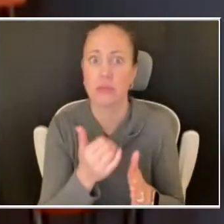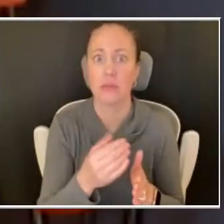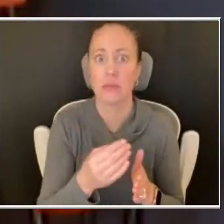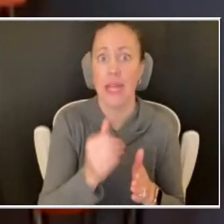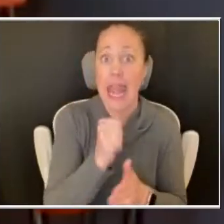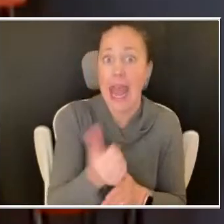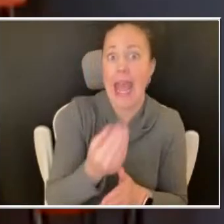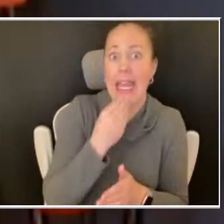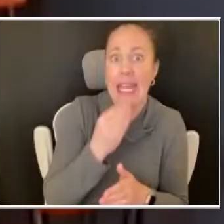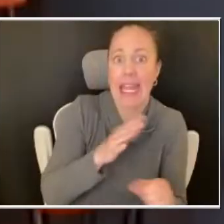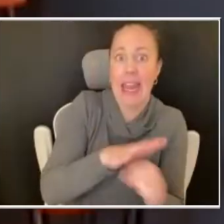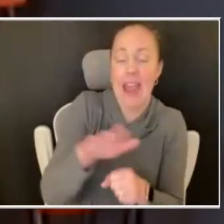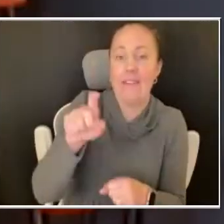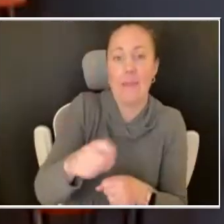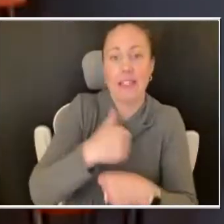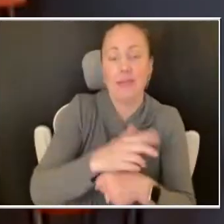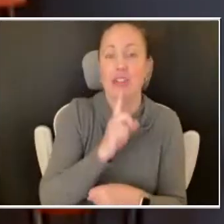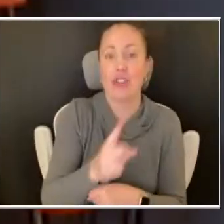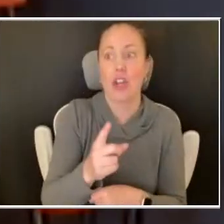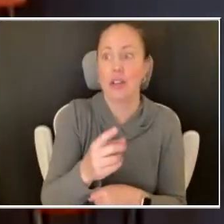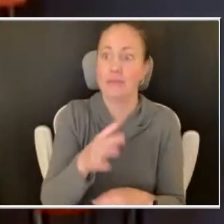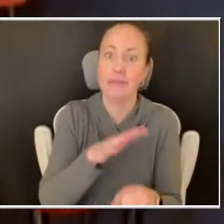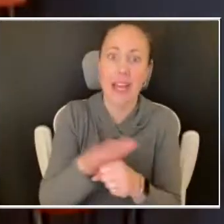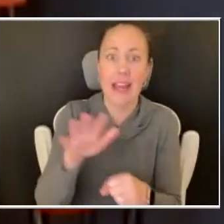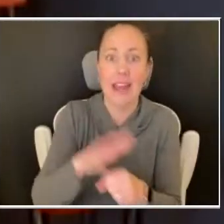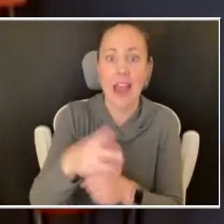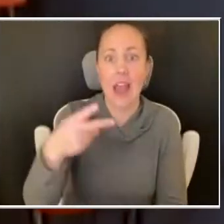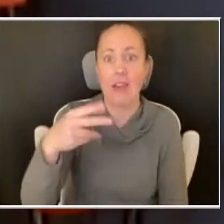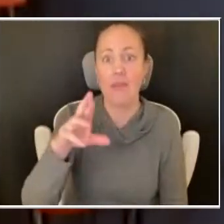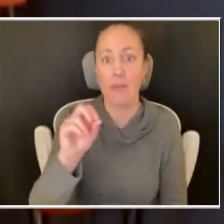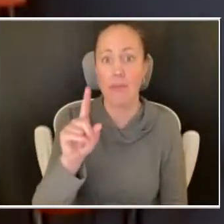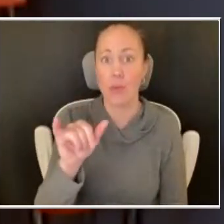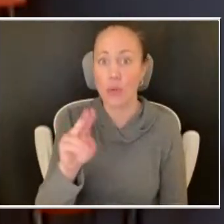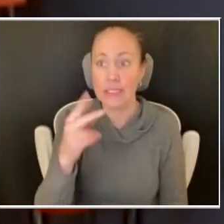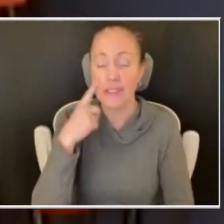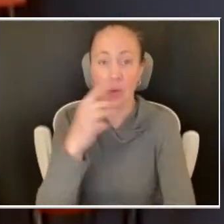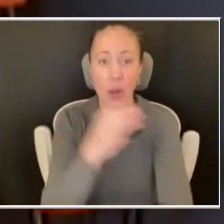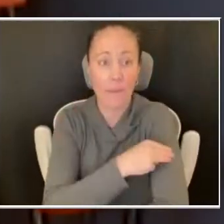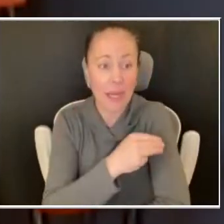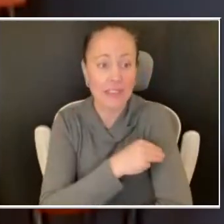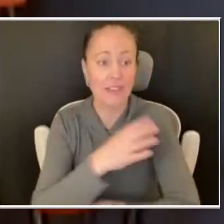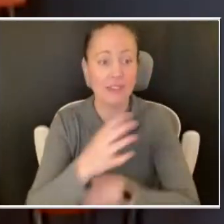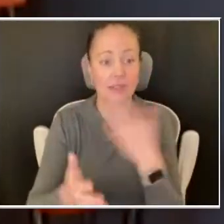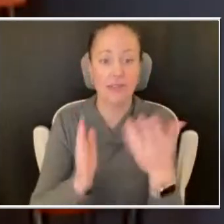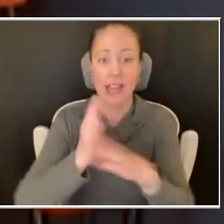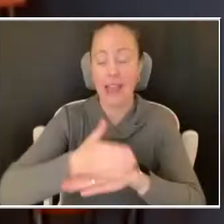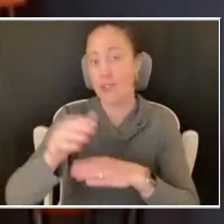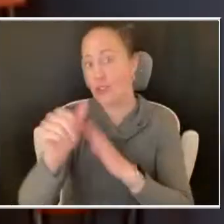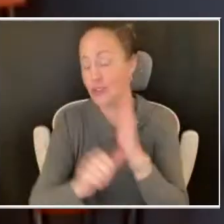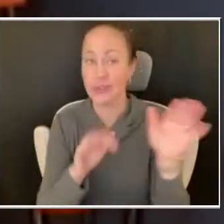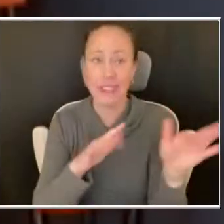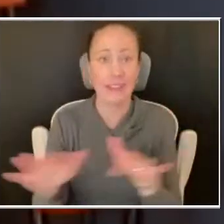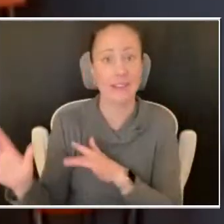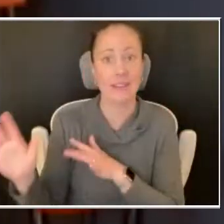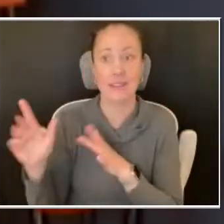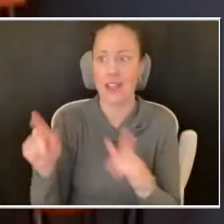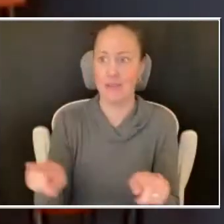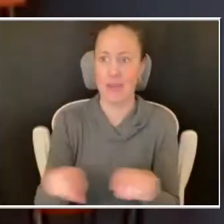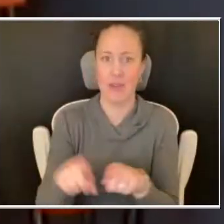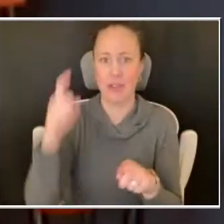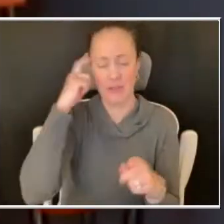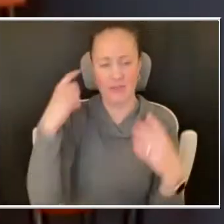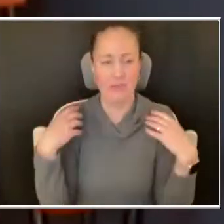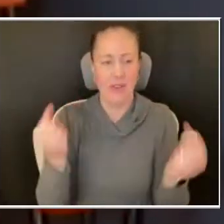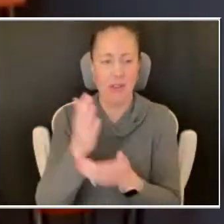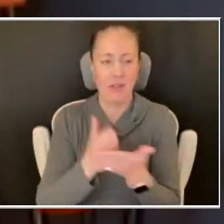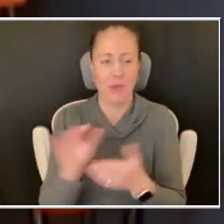You got to make sure you're getting enough protein to adequately rehab and physical therapy after you have surgery. And then certainly addressing the mental health component is